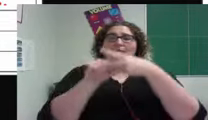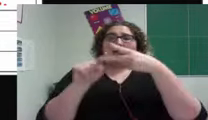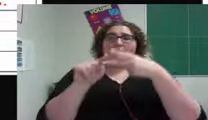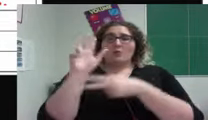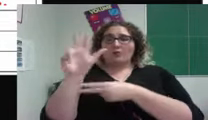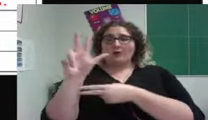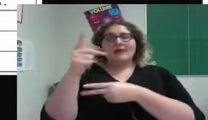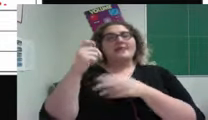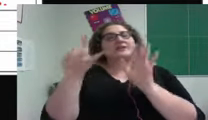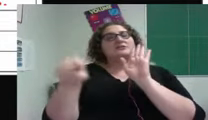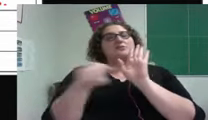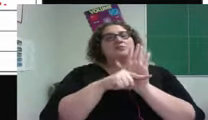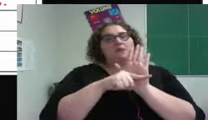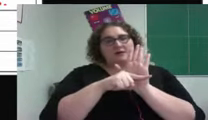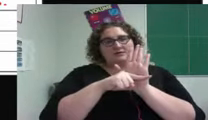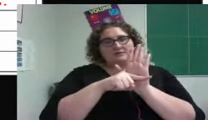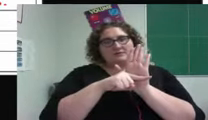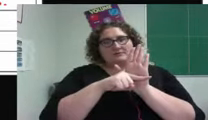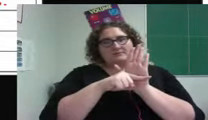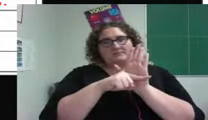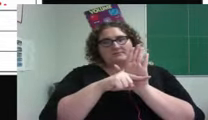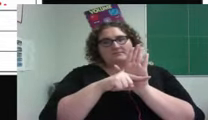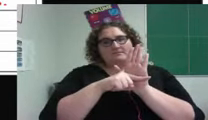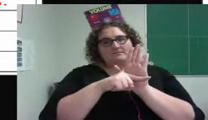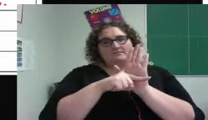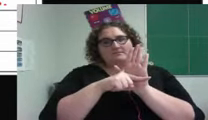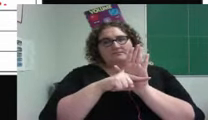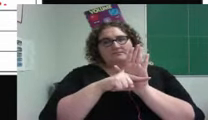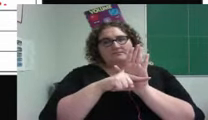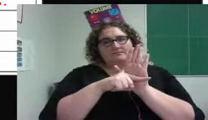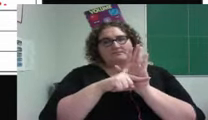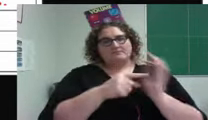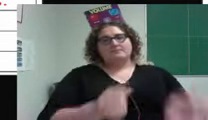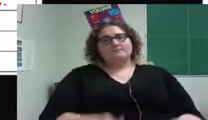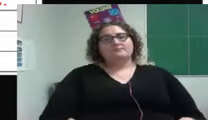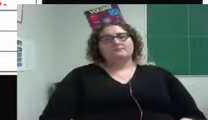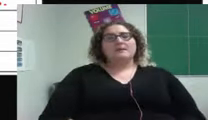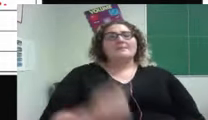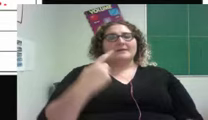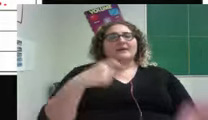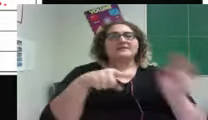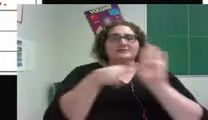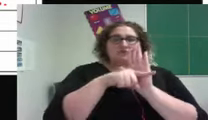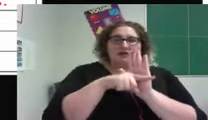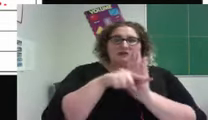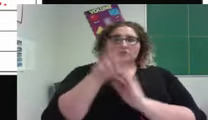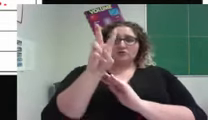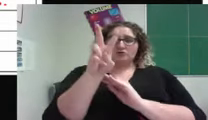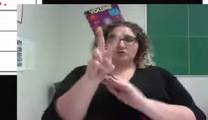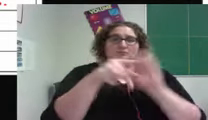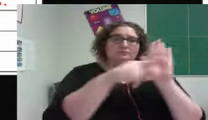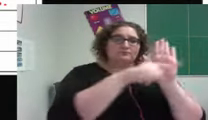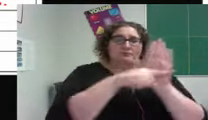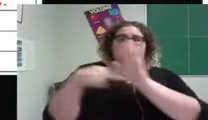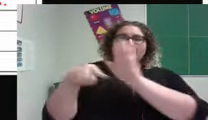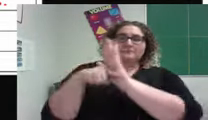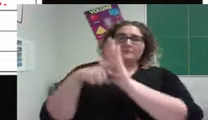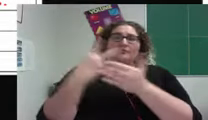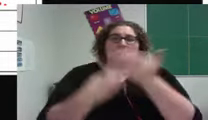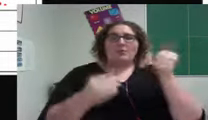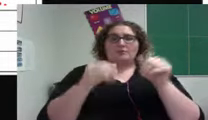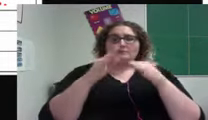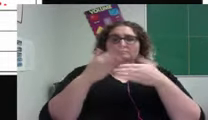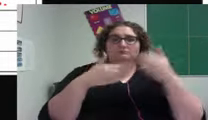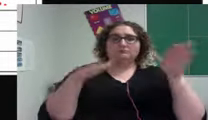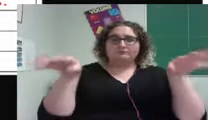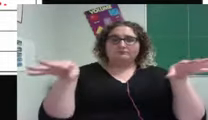because I subtracted angle 2 from both sides. And then I can finally say that angle 1 is congruent to angle 3